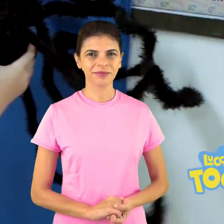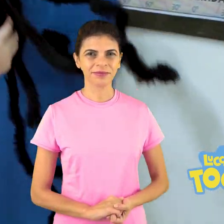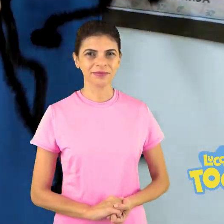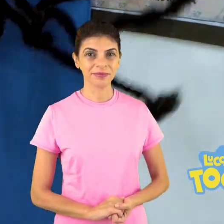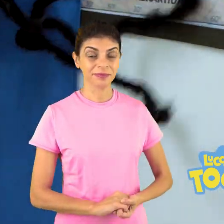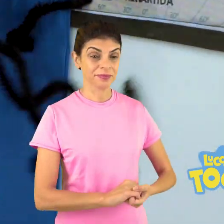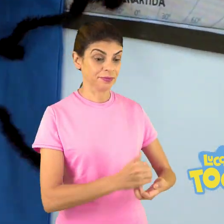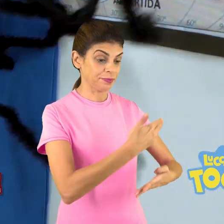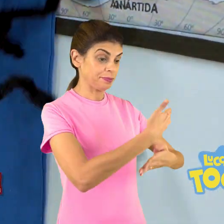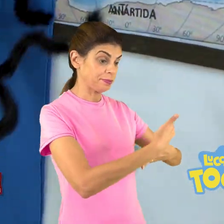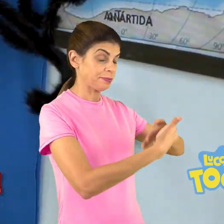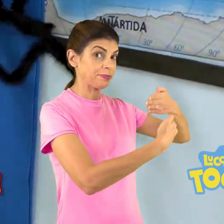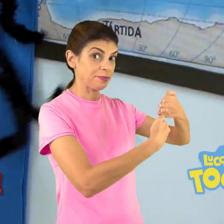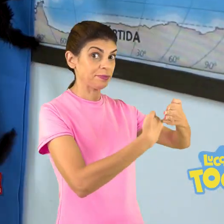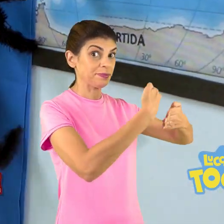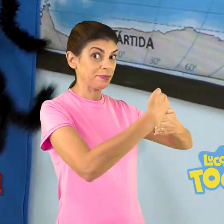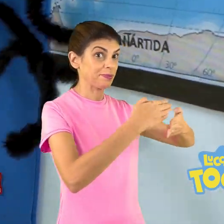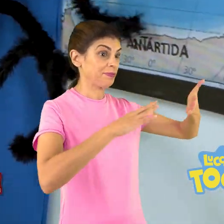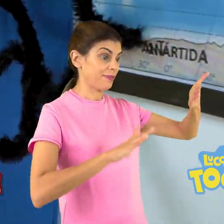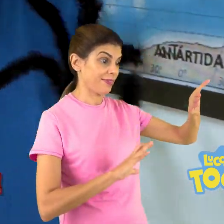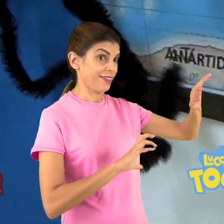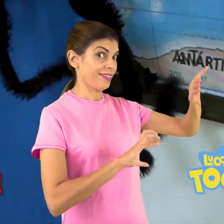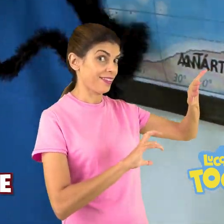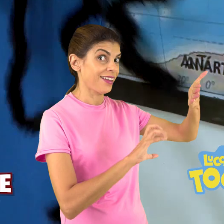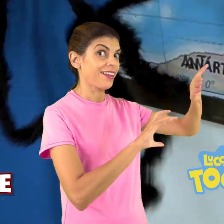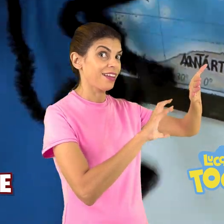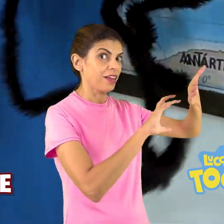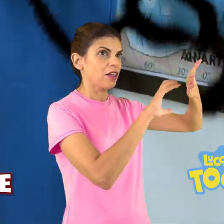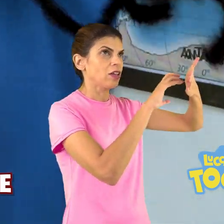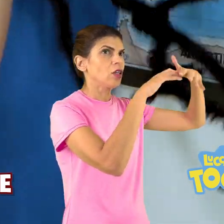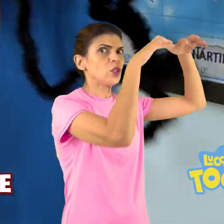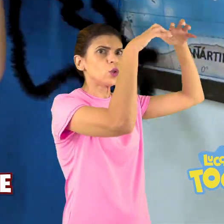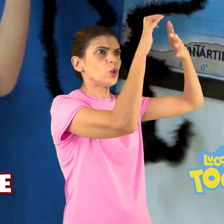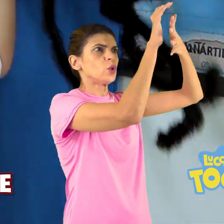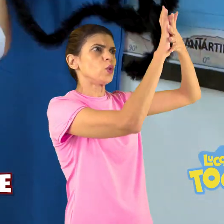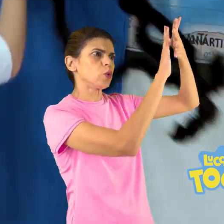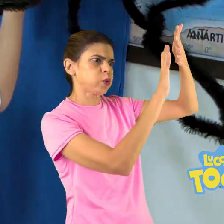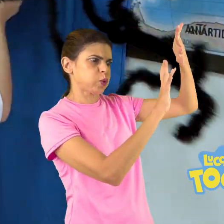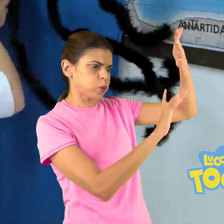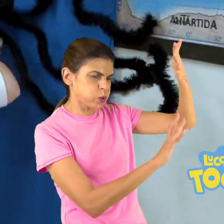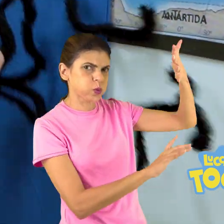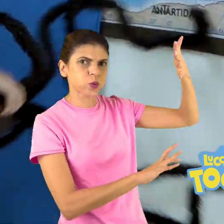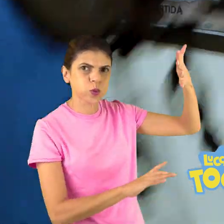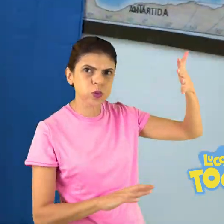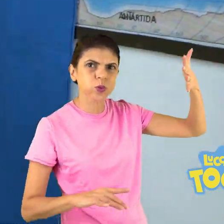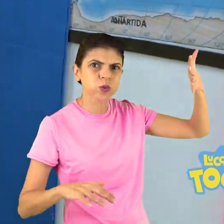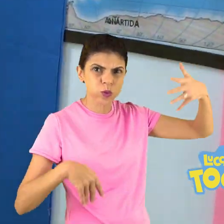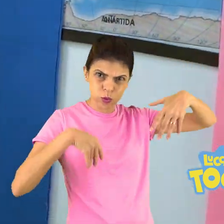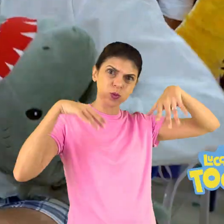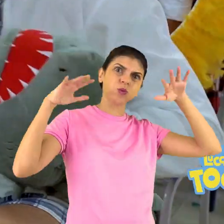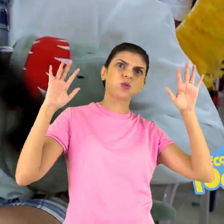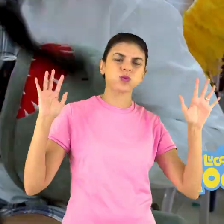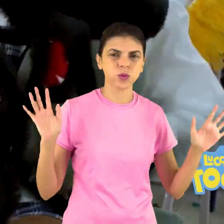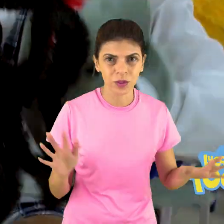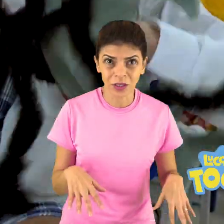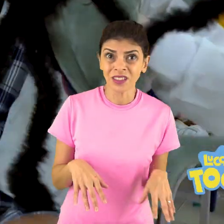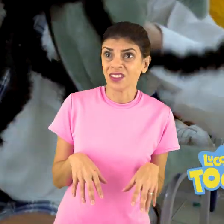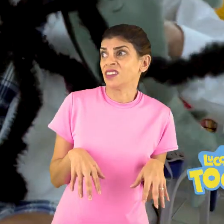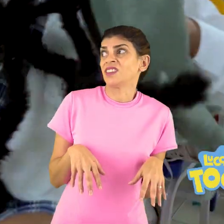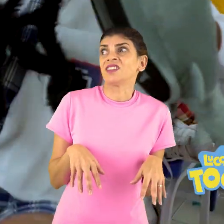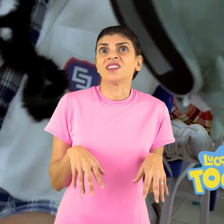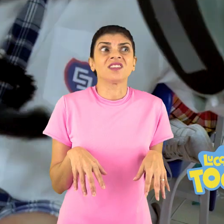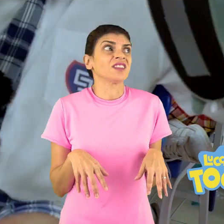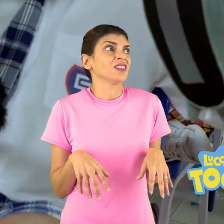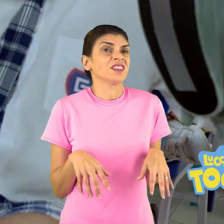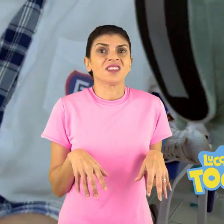A Dona Aranha subiu pela parede, veio a chuva forte e a derrubou!